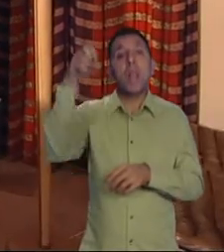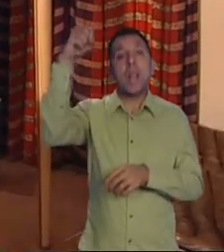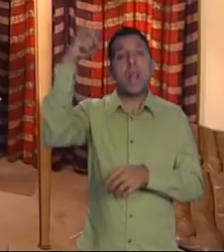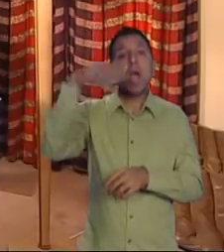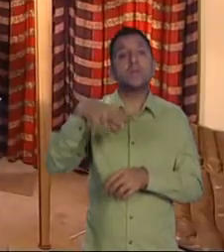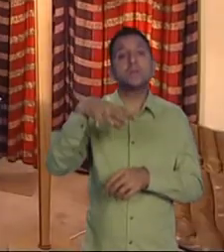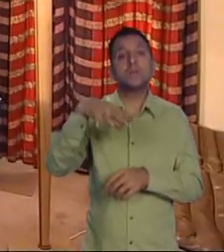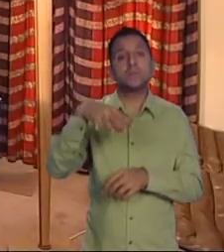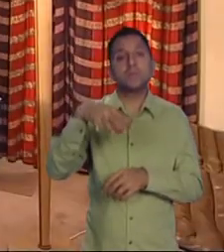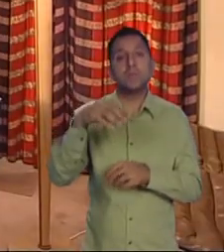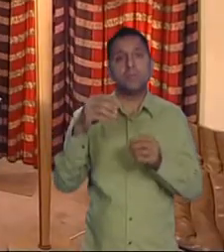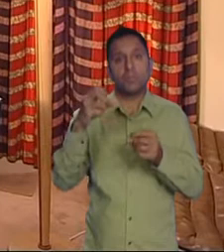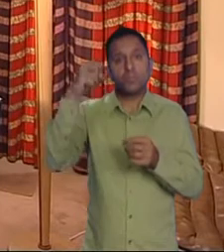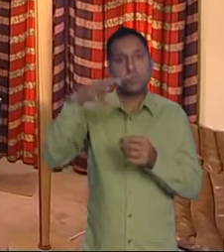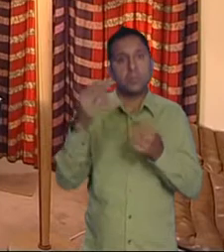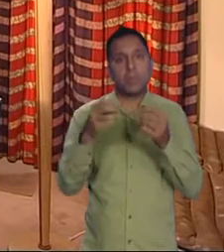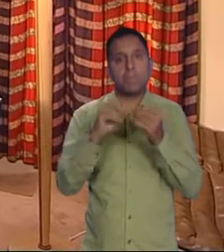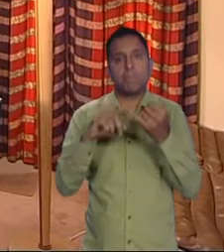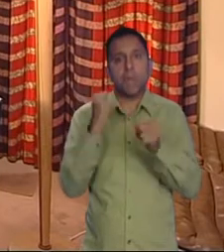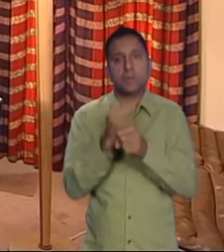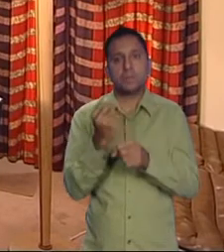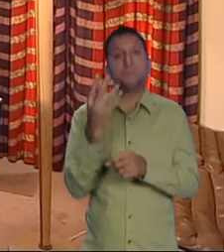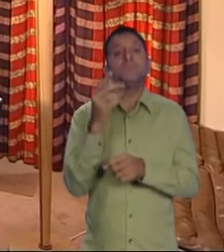bug, you'll then see